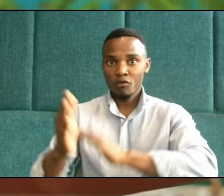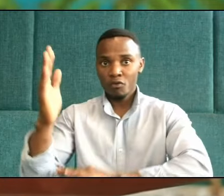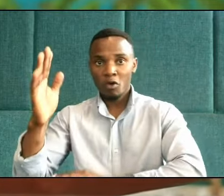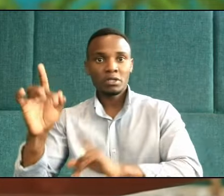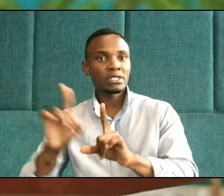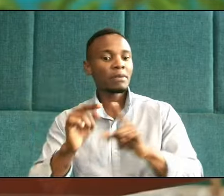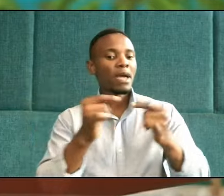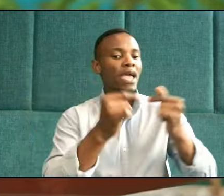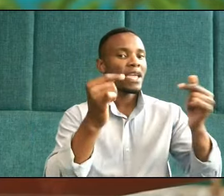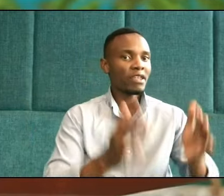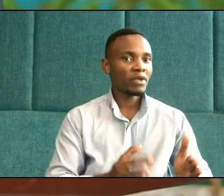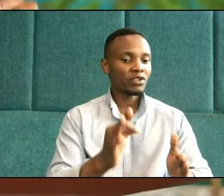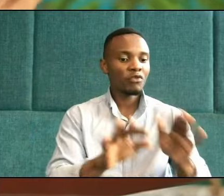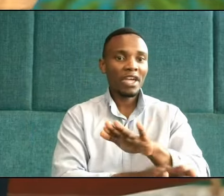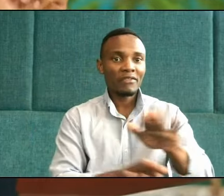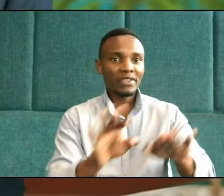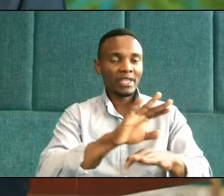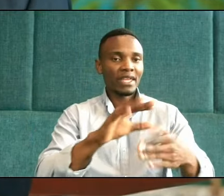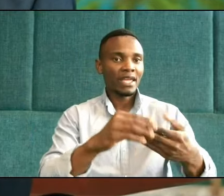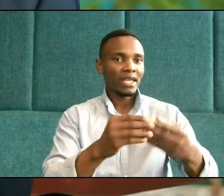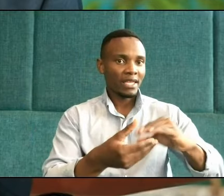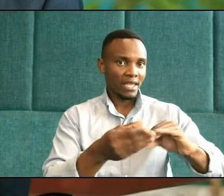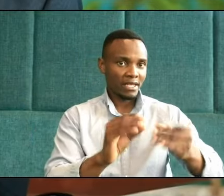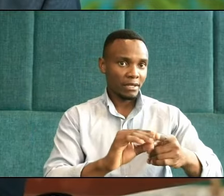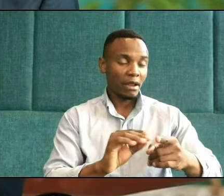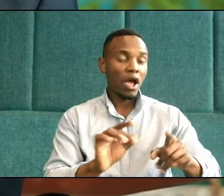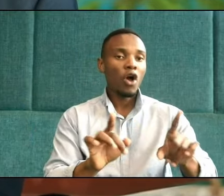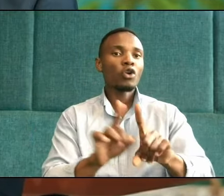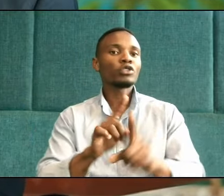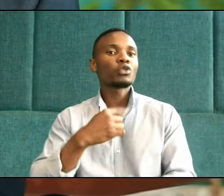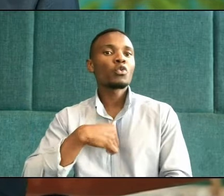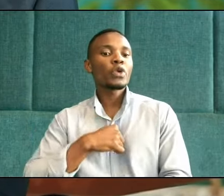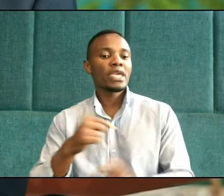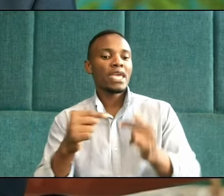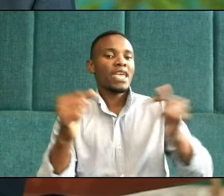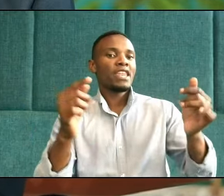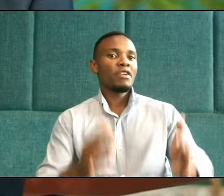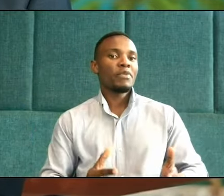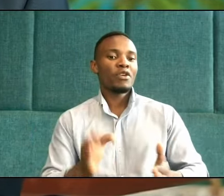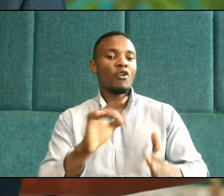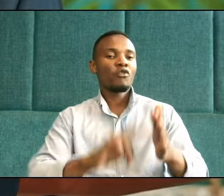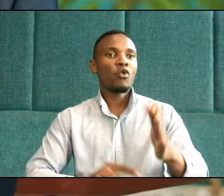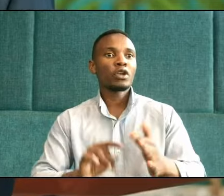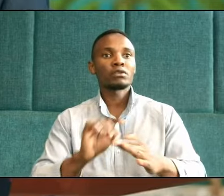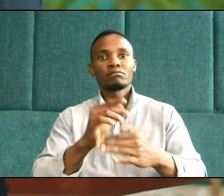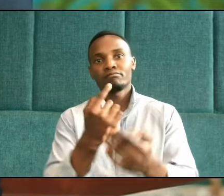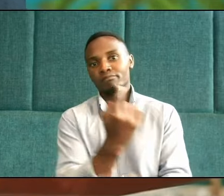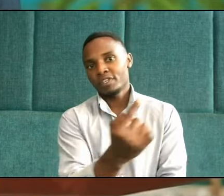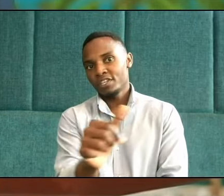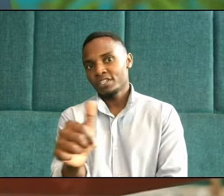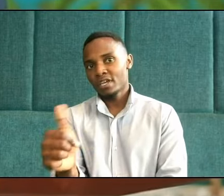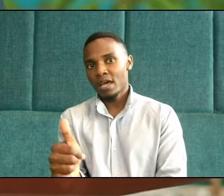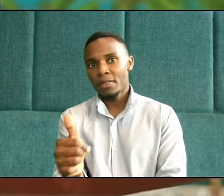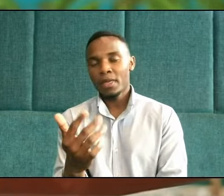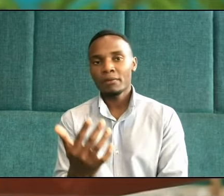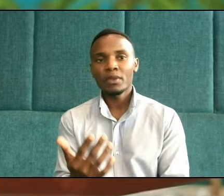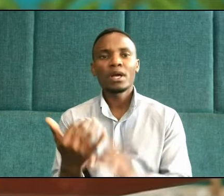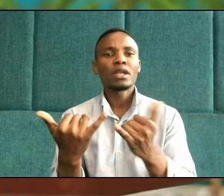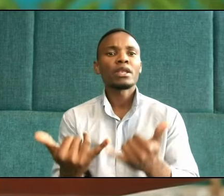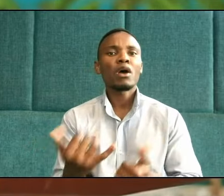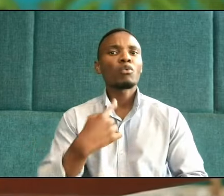creation, we are also enemies of each other. The social fabric is being destroyed at a very